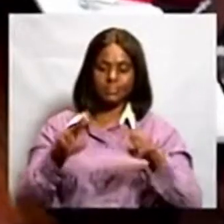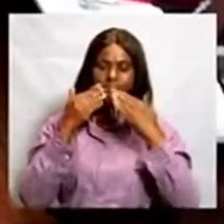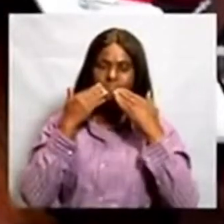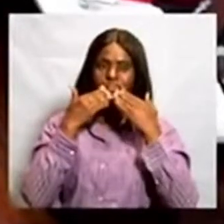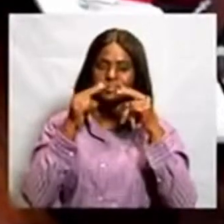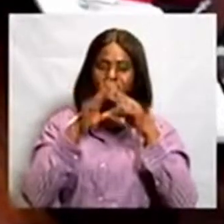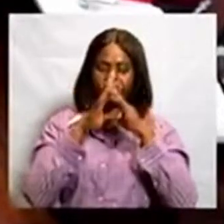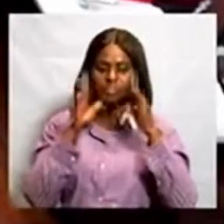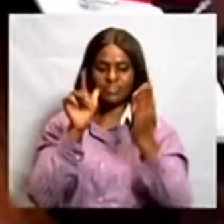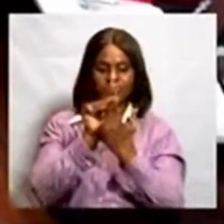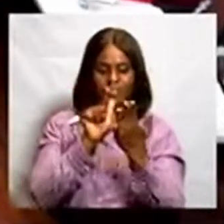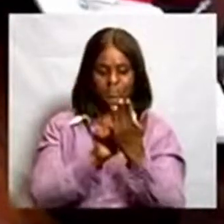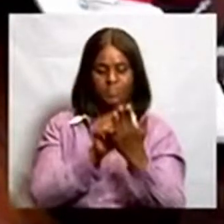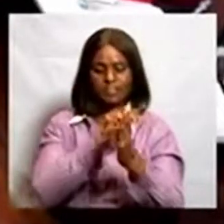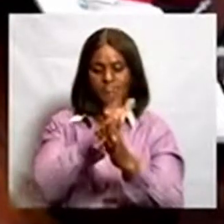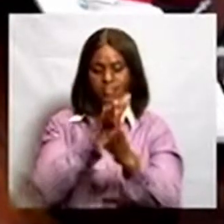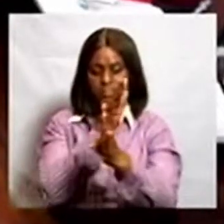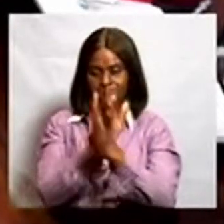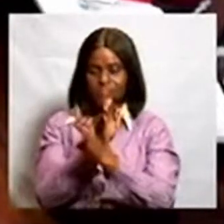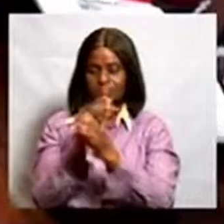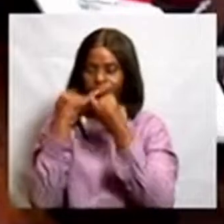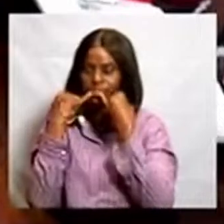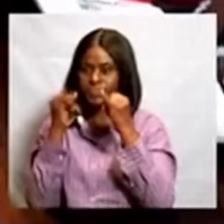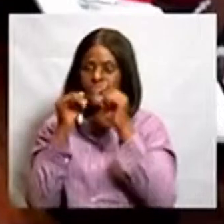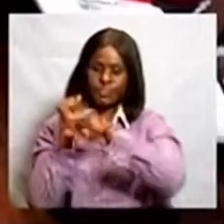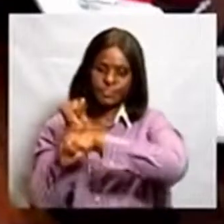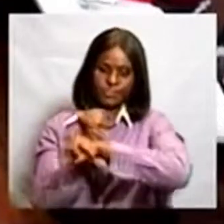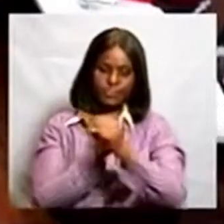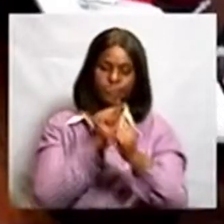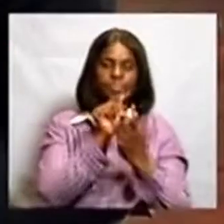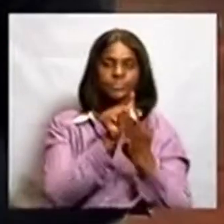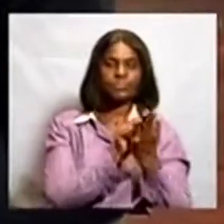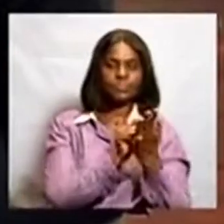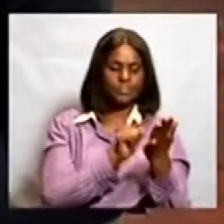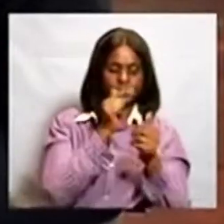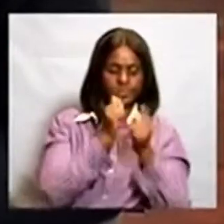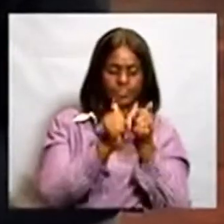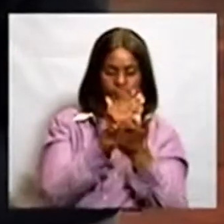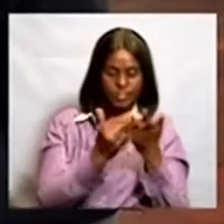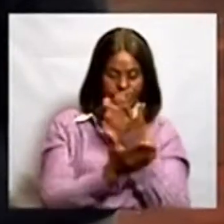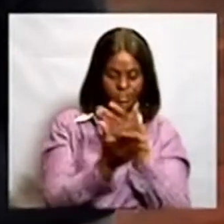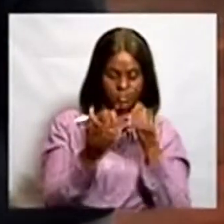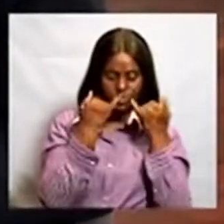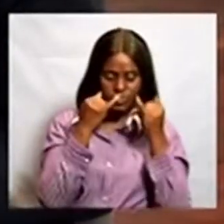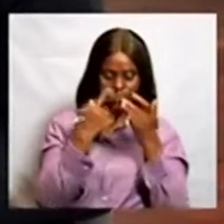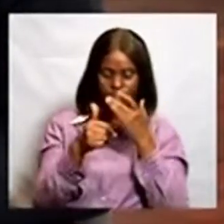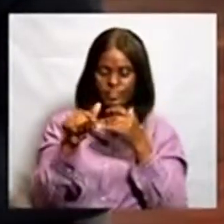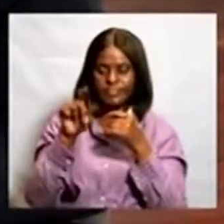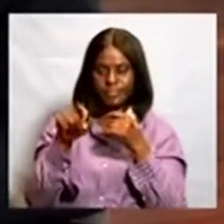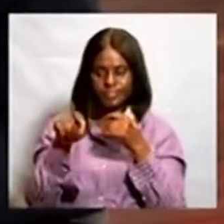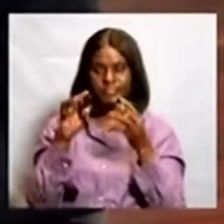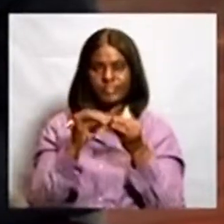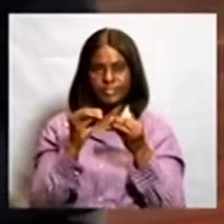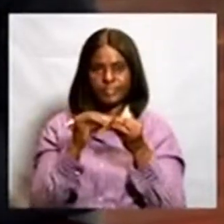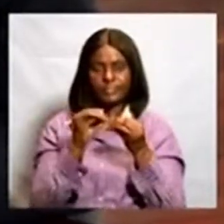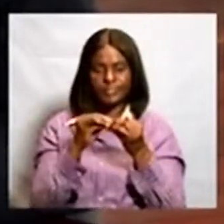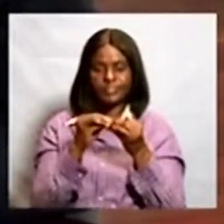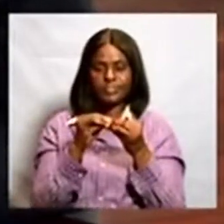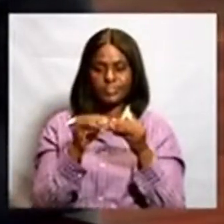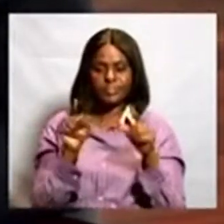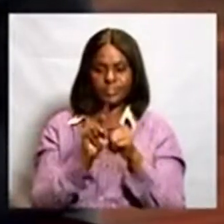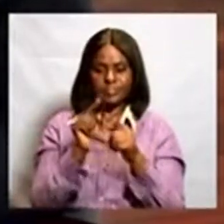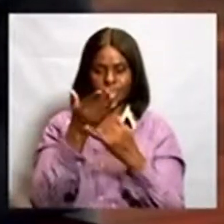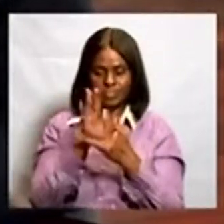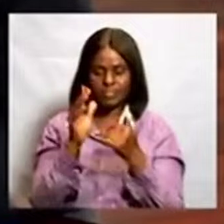the act that was referred to was the Data Protection Act, because some of the information they are required to